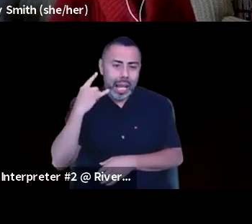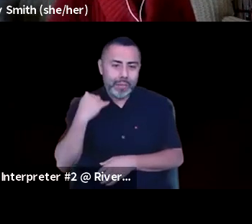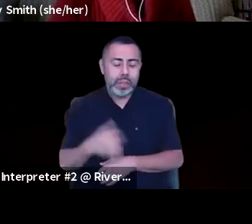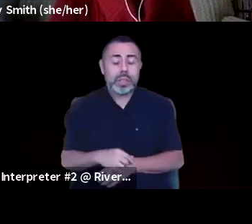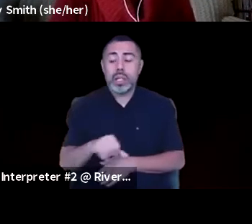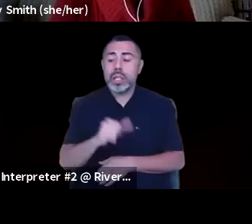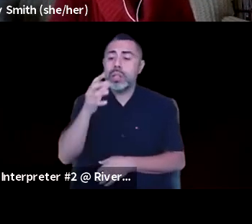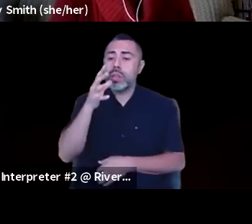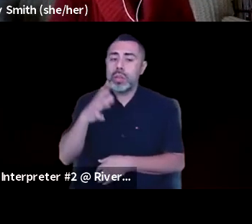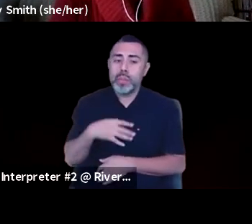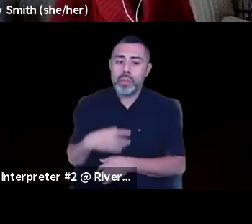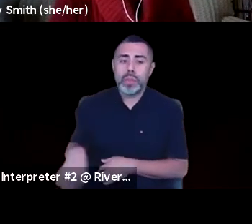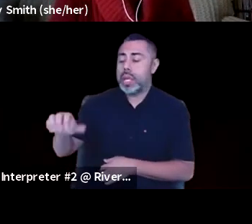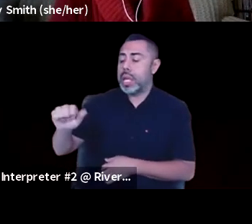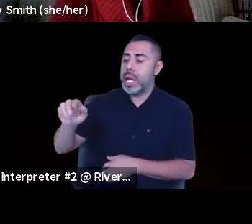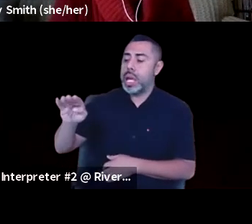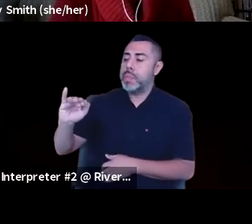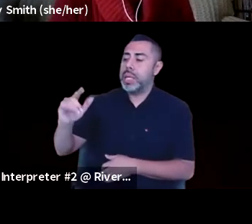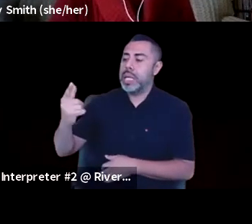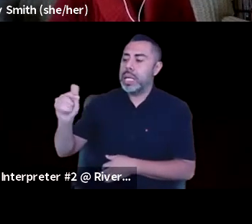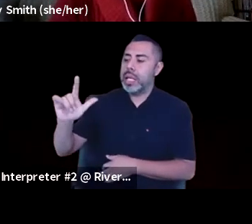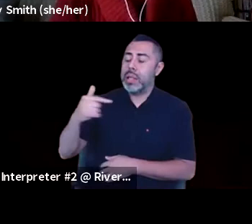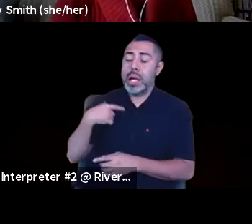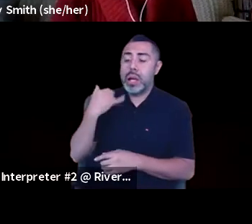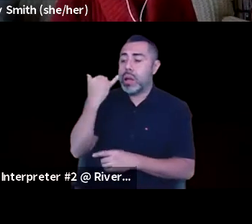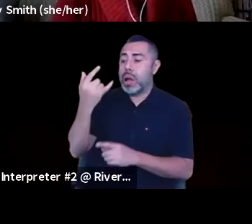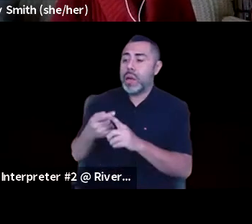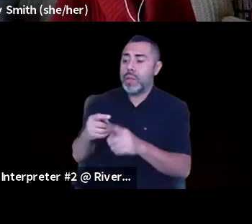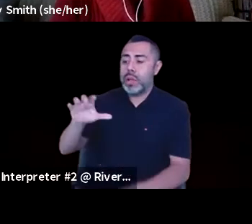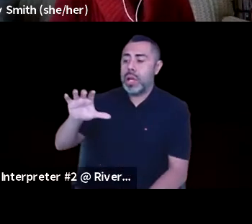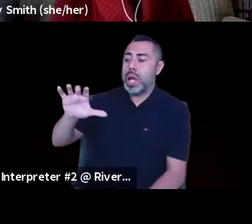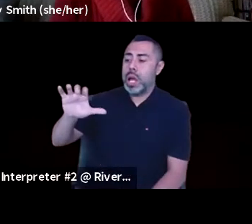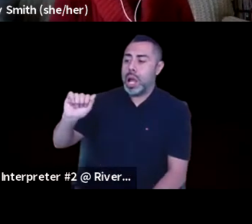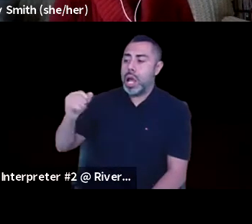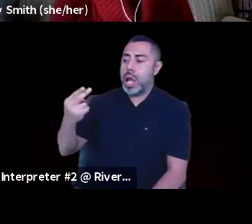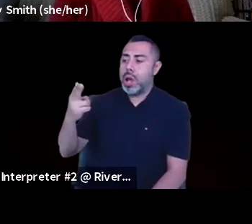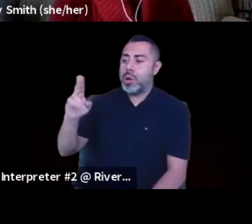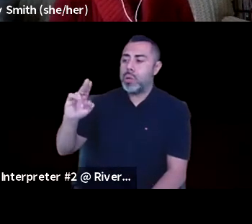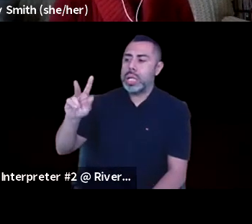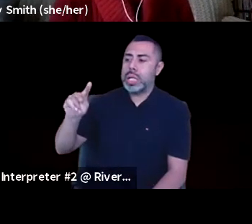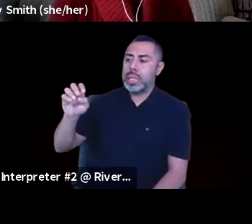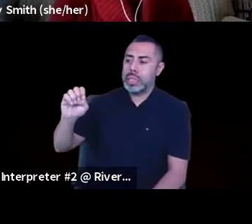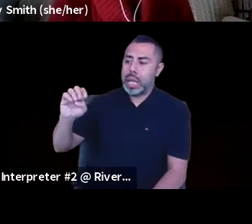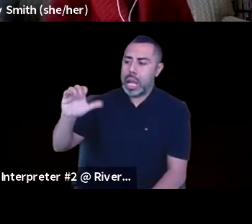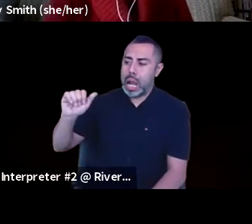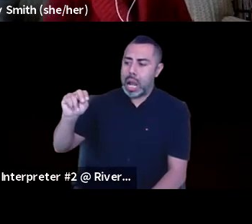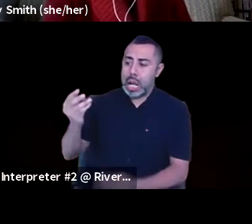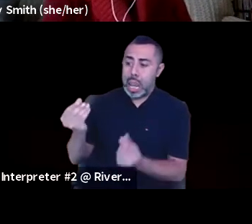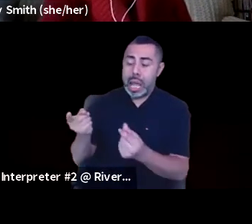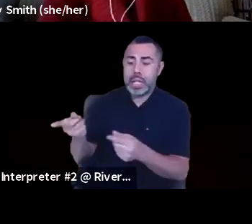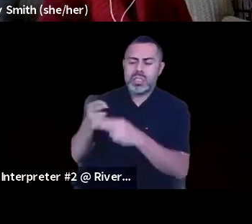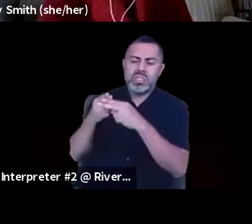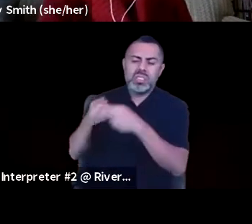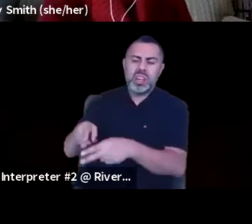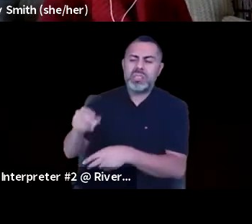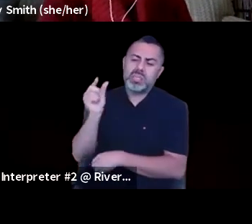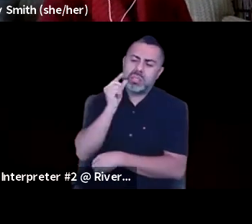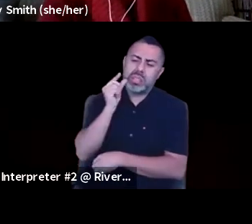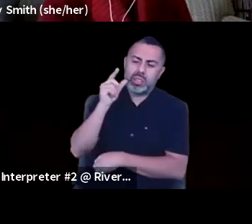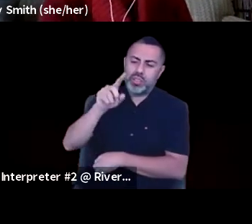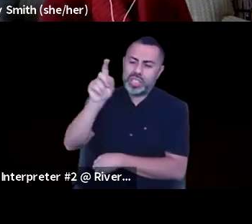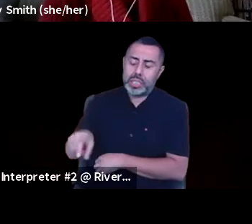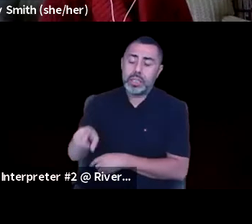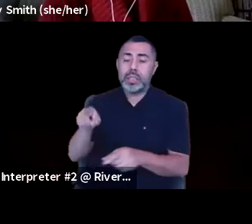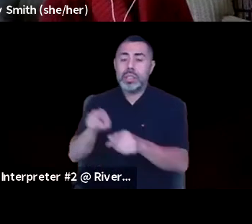in from Kwawitekan lands, which is now known as San Antonio, Texas. And on behalf of the staff of HowlRound